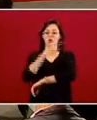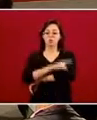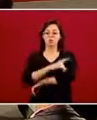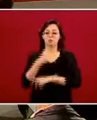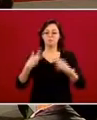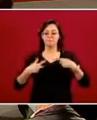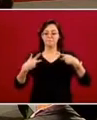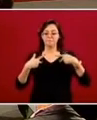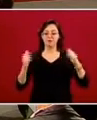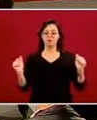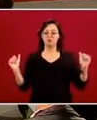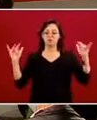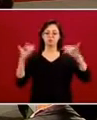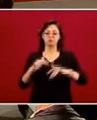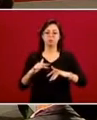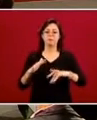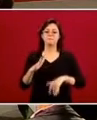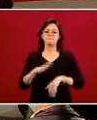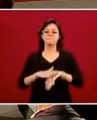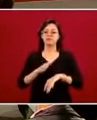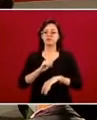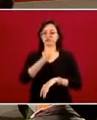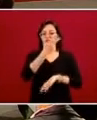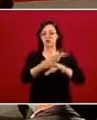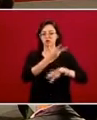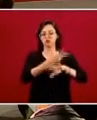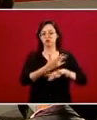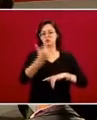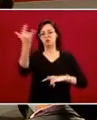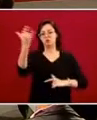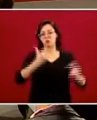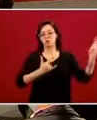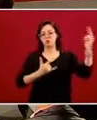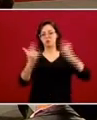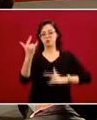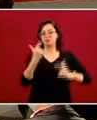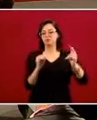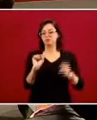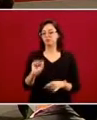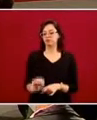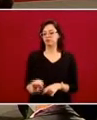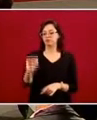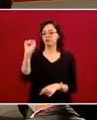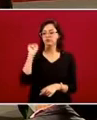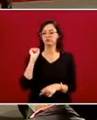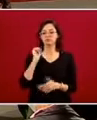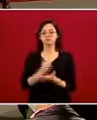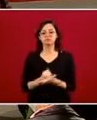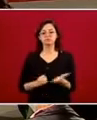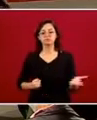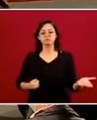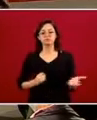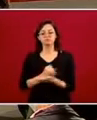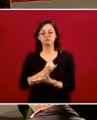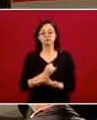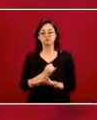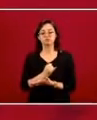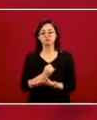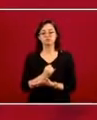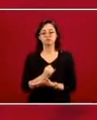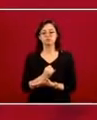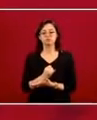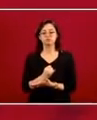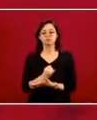airports in which we have the highest amount of mobility and flights with the